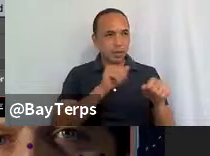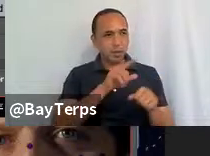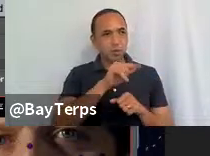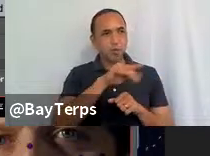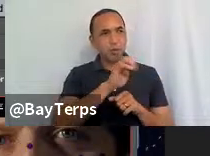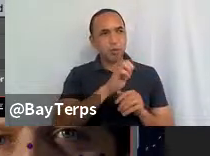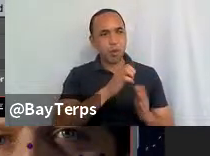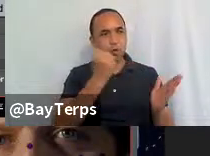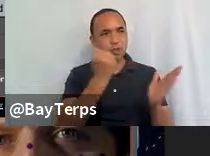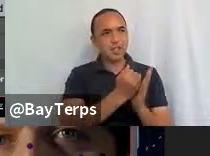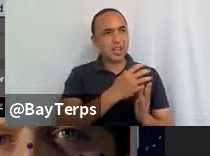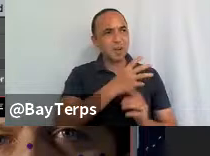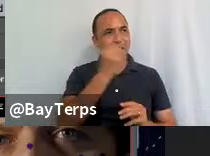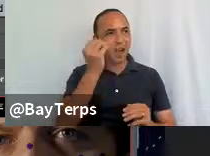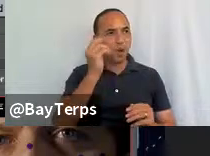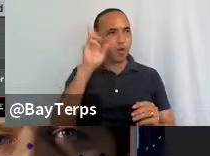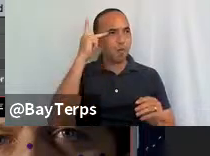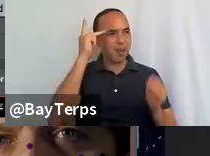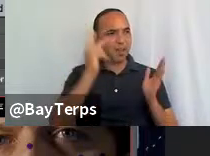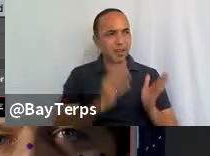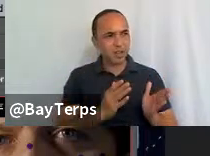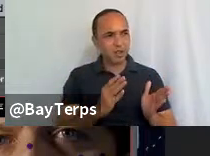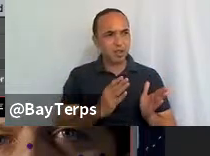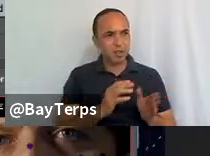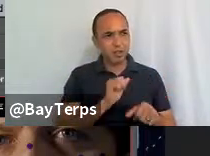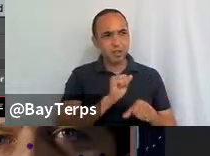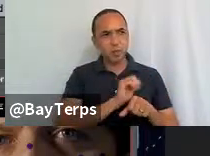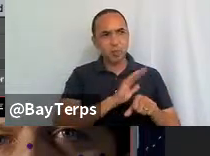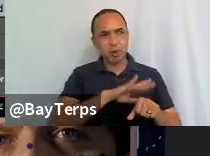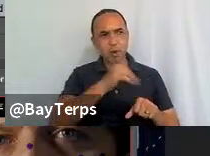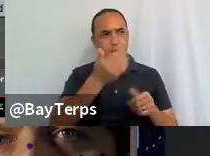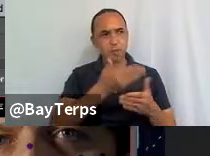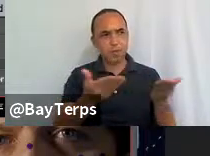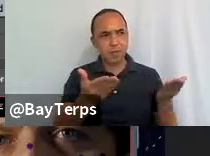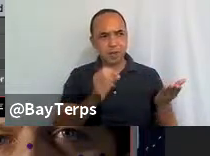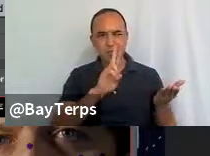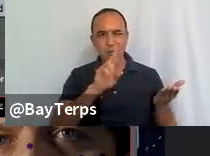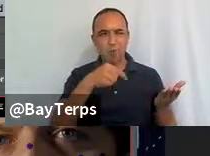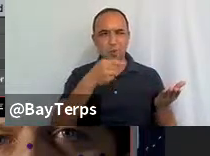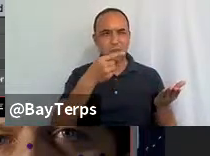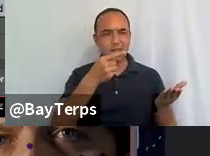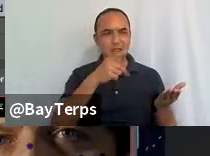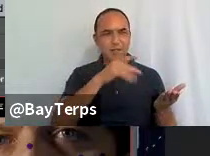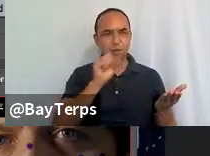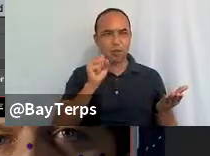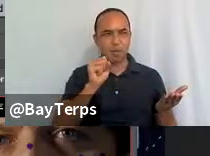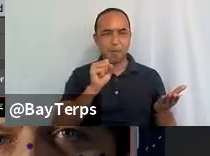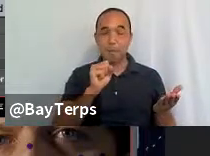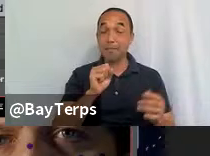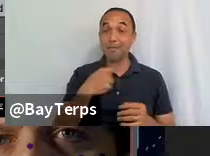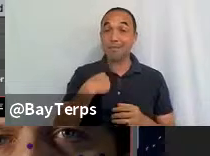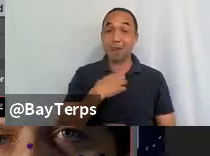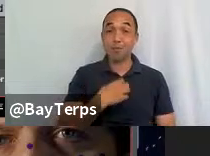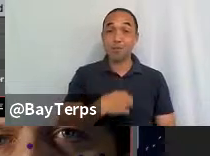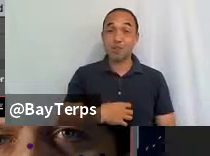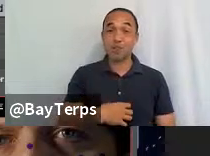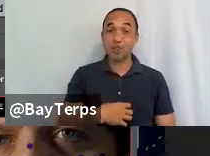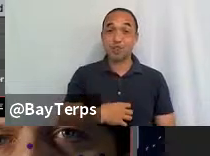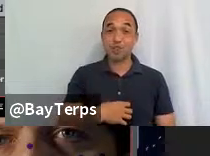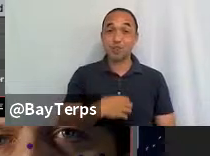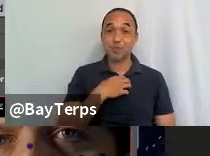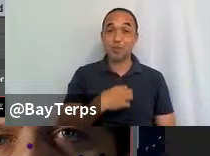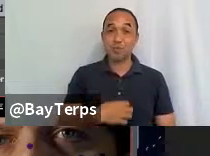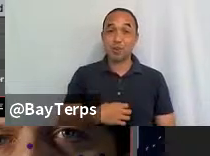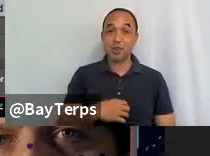politicians? Does it work on other things other than a layer in Photoshop? I mean, I wish. Got it. I wish we could